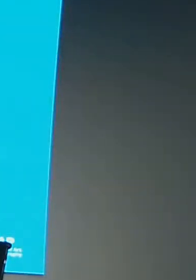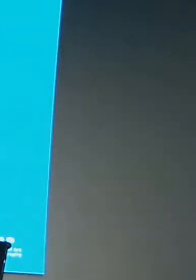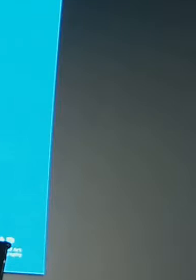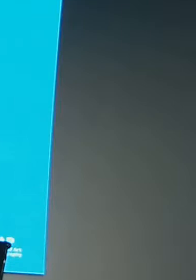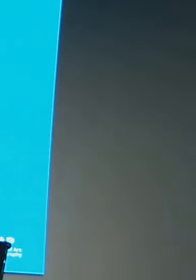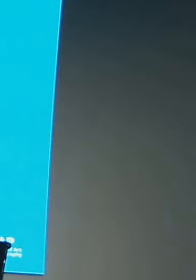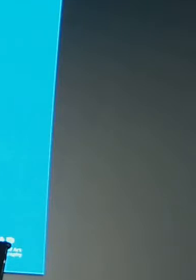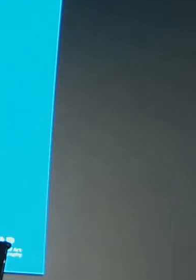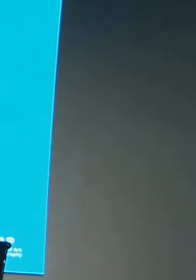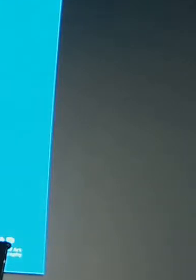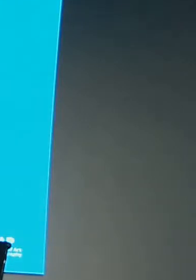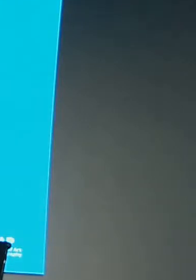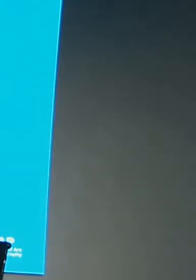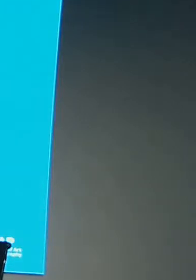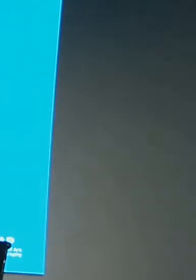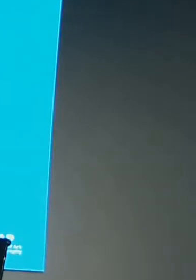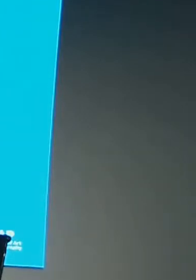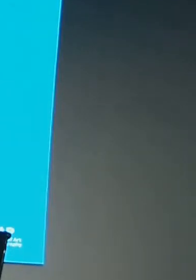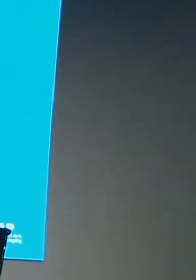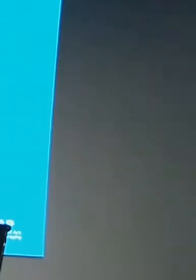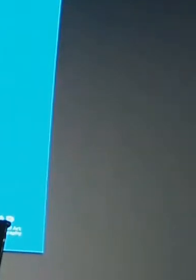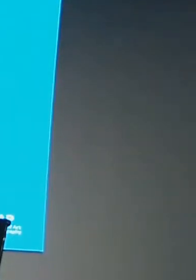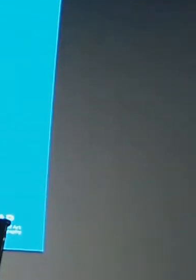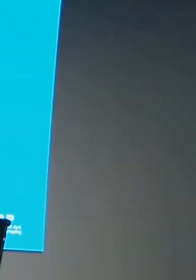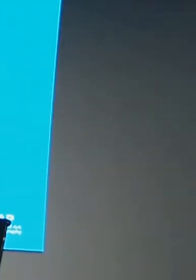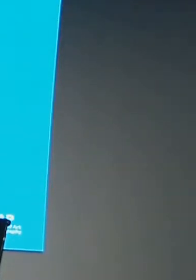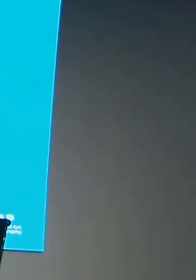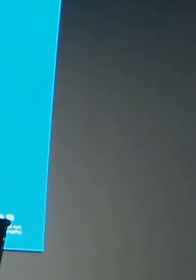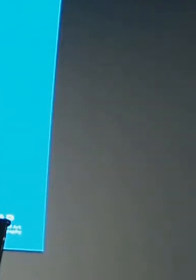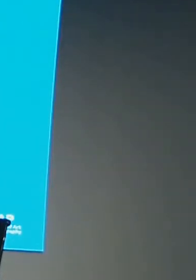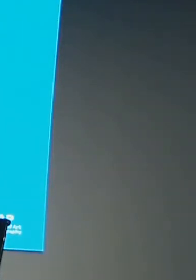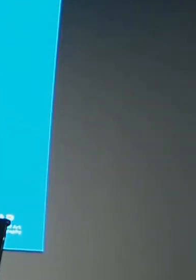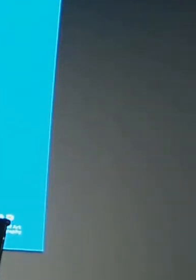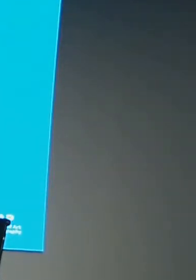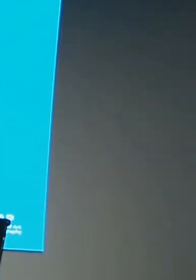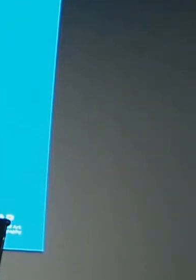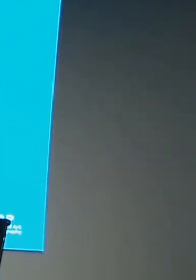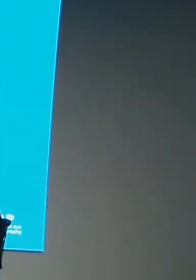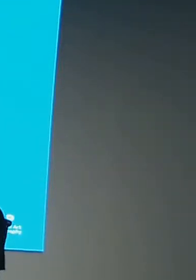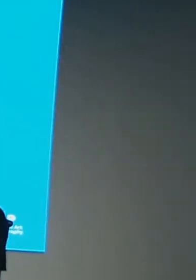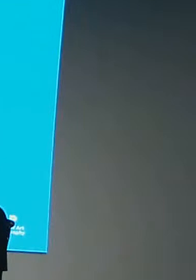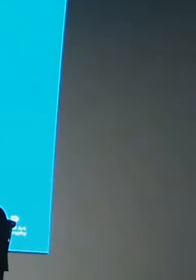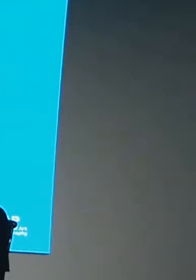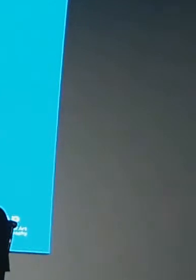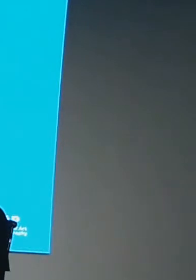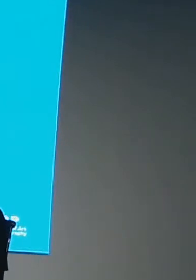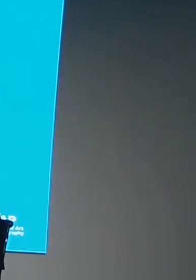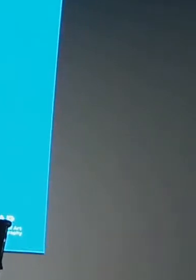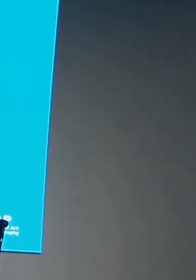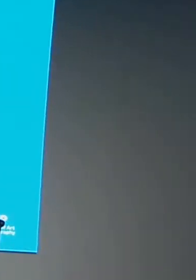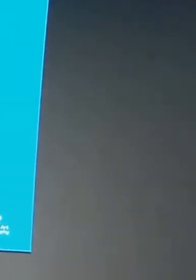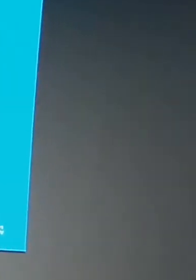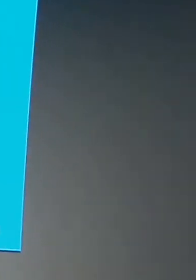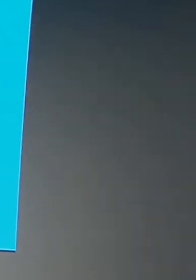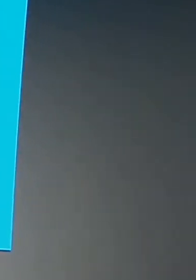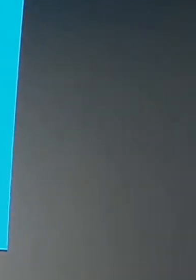So, first of all, I think we should not have called this a panel because what this is